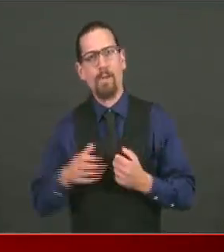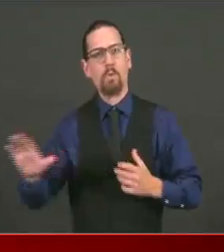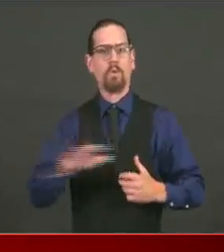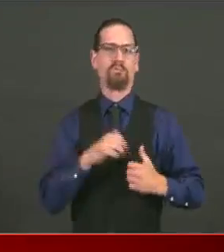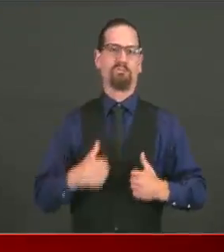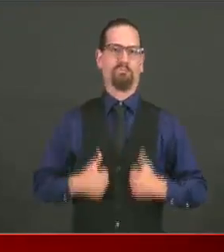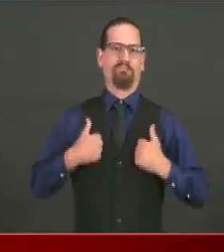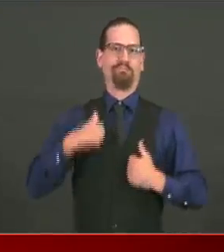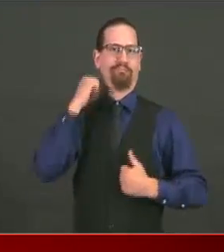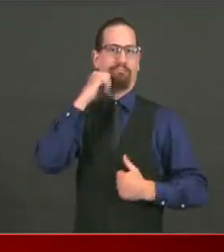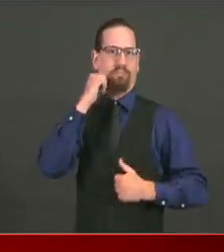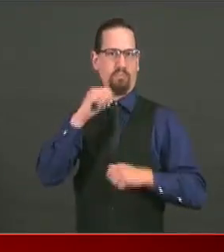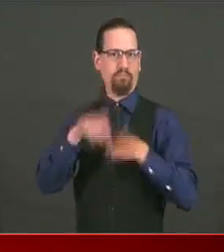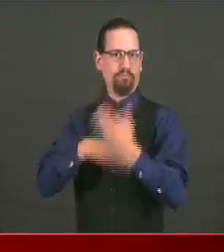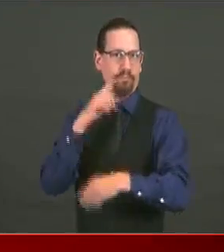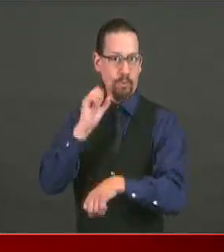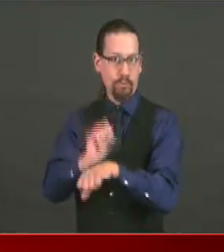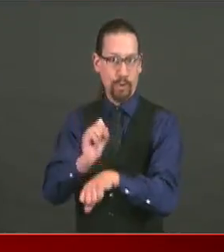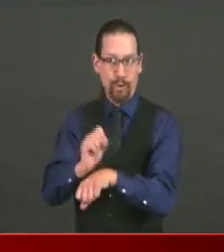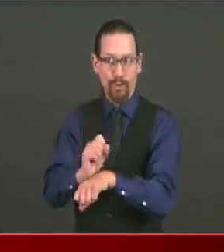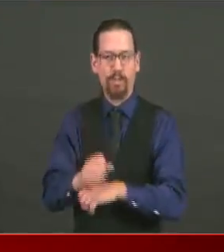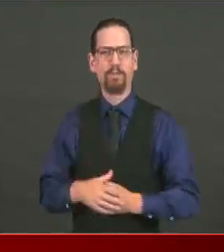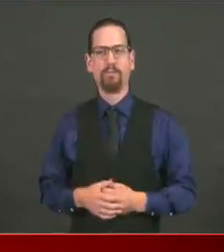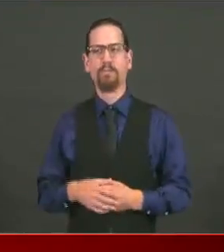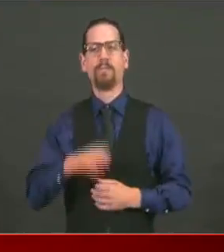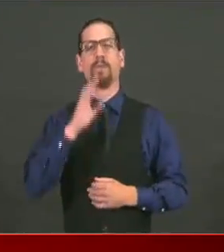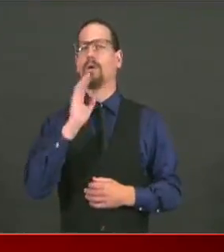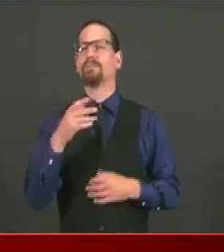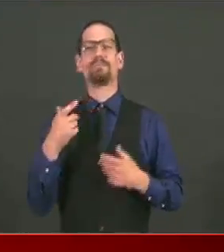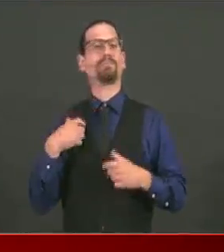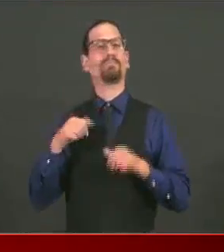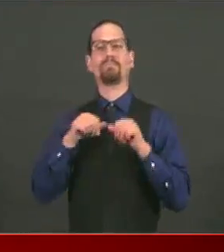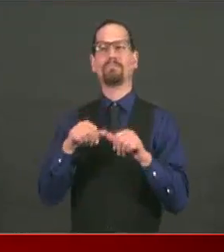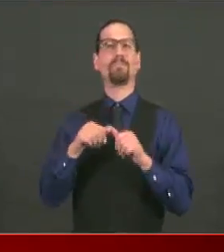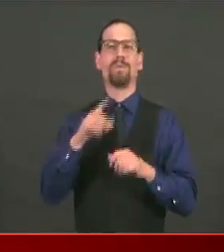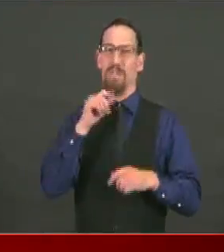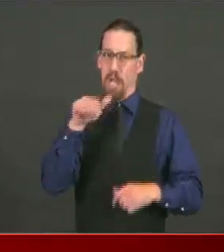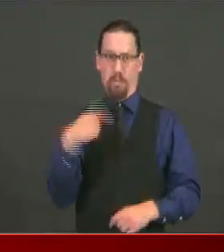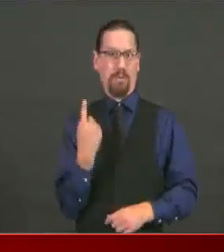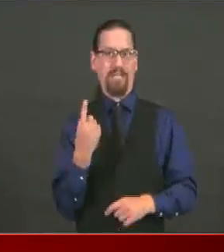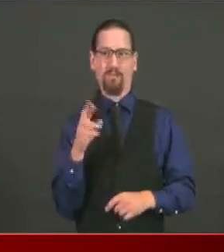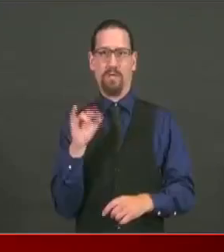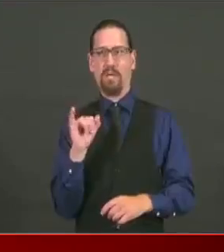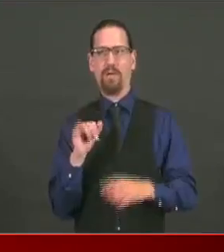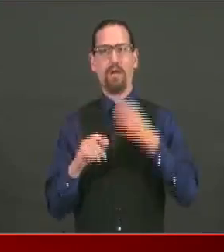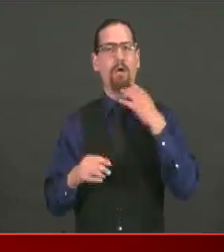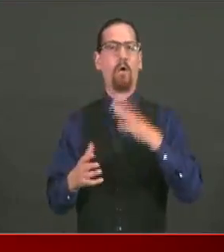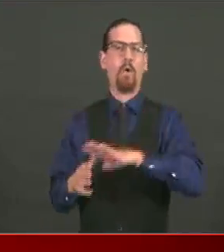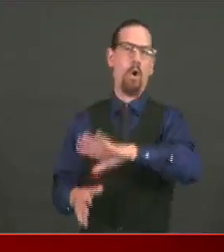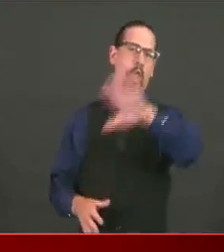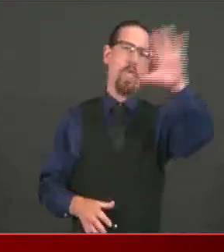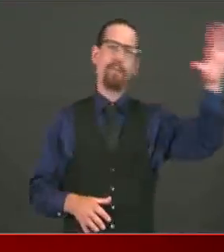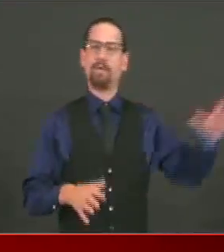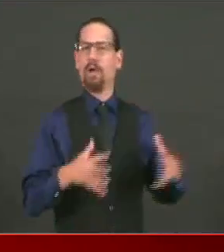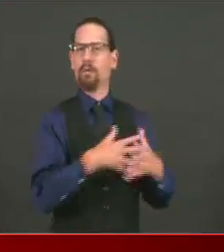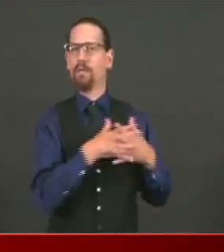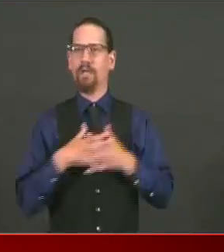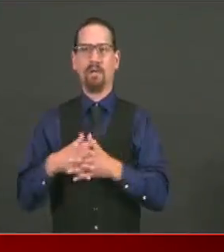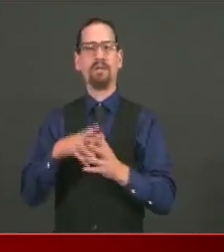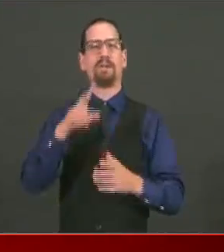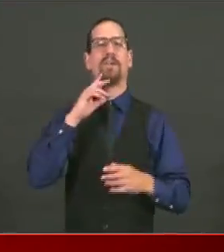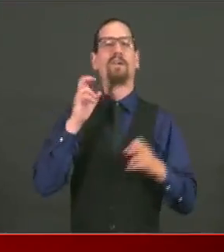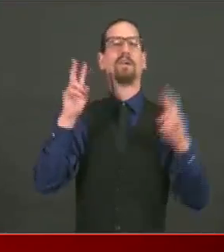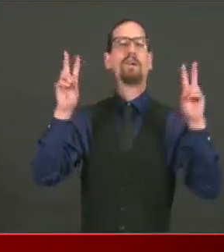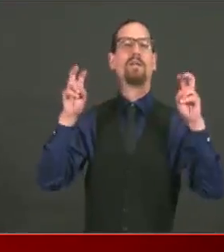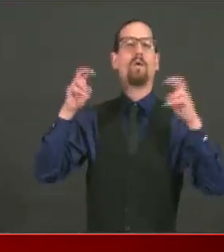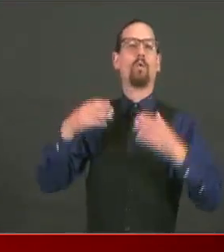discussion everywhere. You know, you hear it all the time, this phrase of the new normal. Let's get back to the new normal. And as I've said